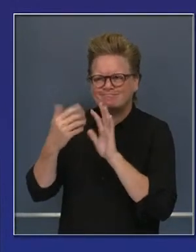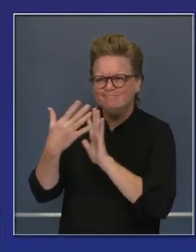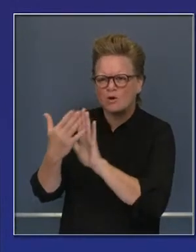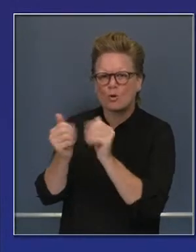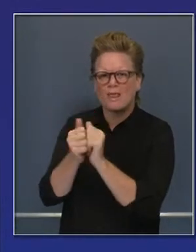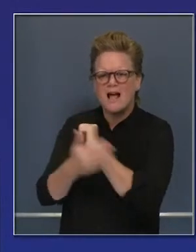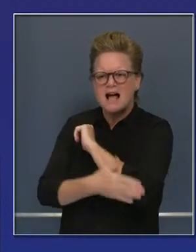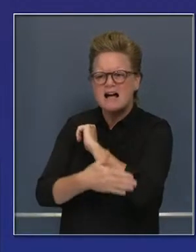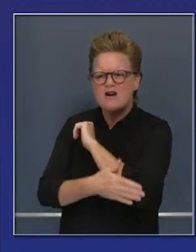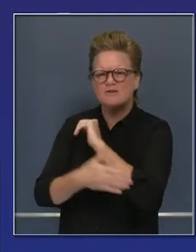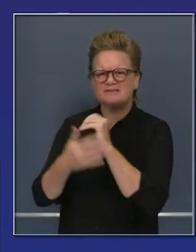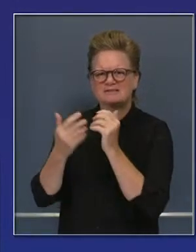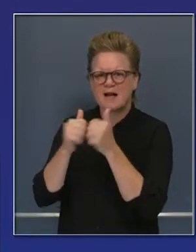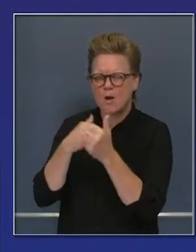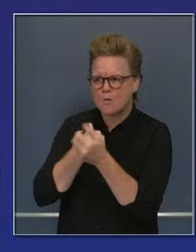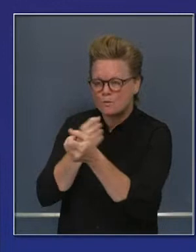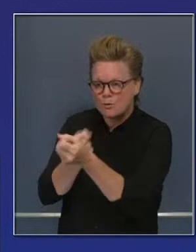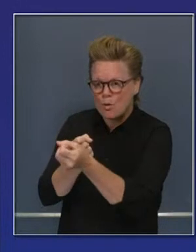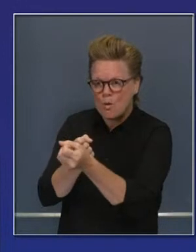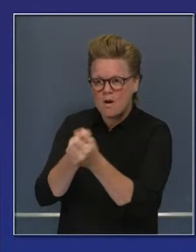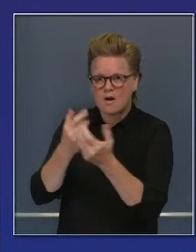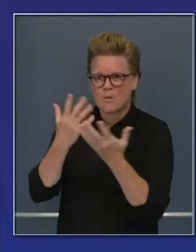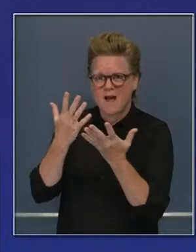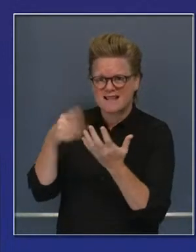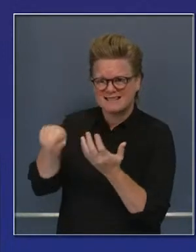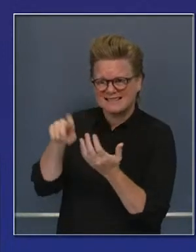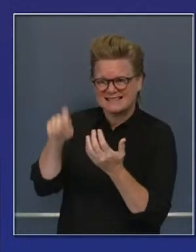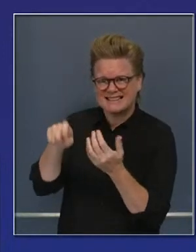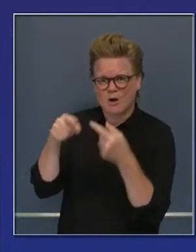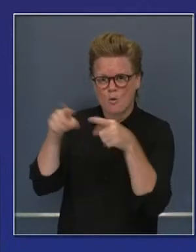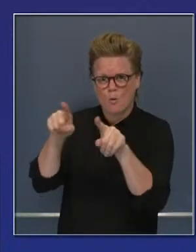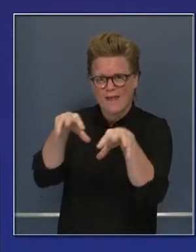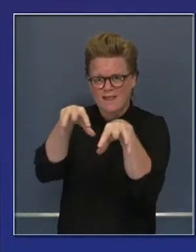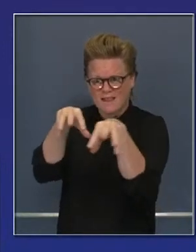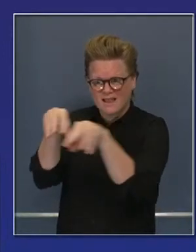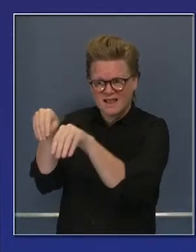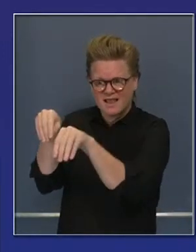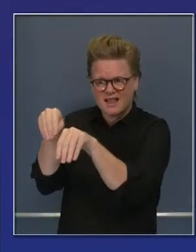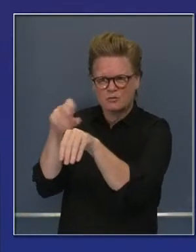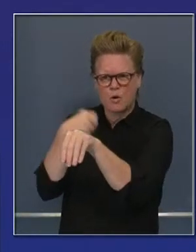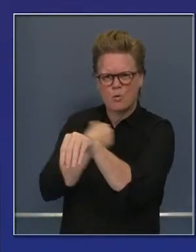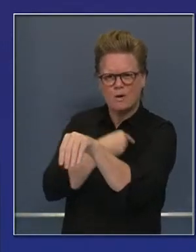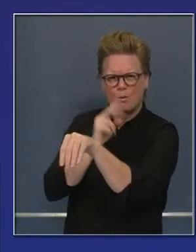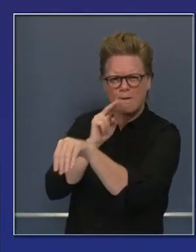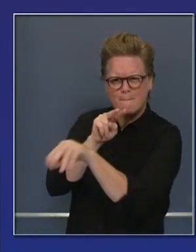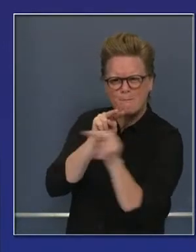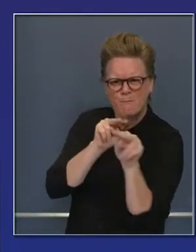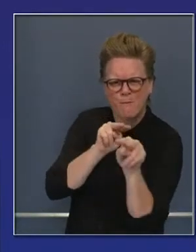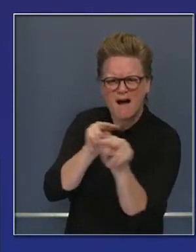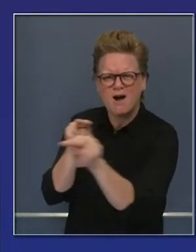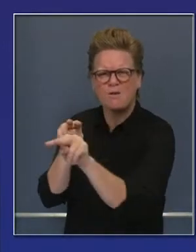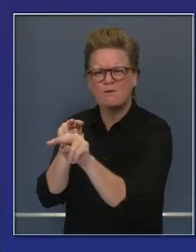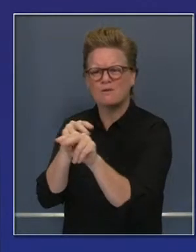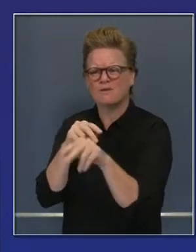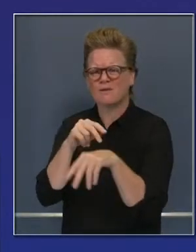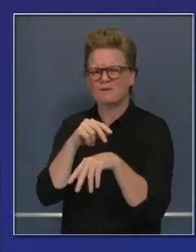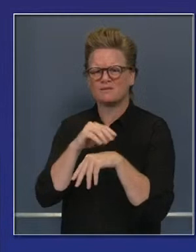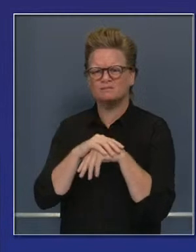support. Many of those are in place. We'll continue to monitor the success of that effort. We put